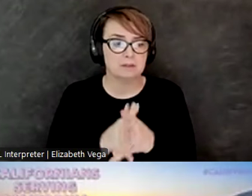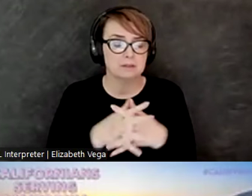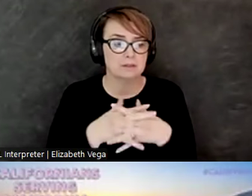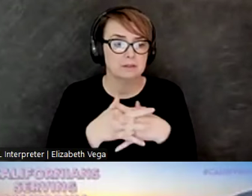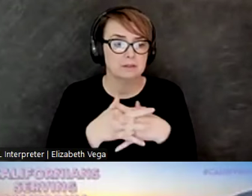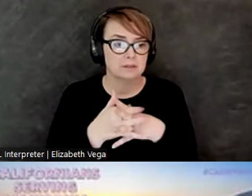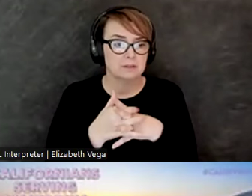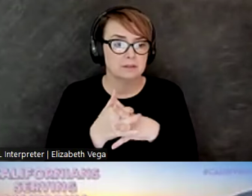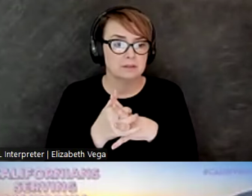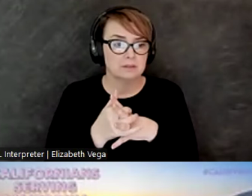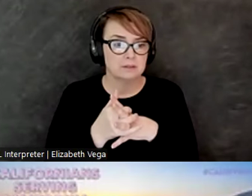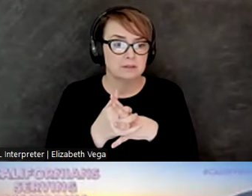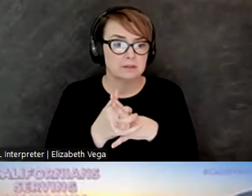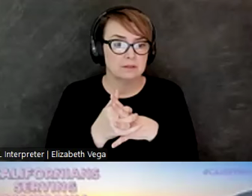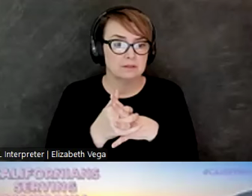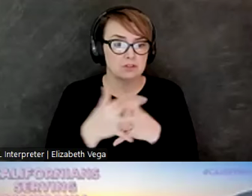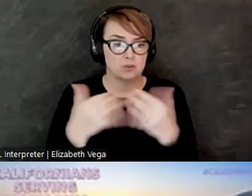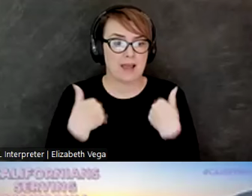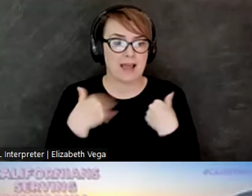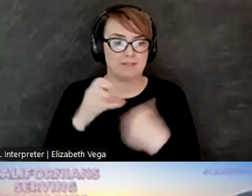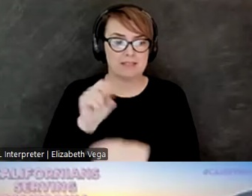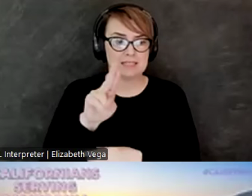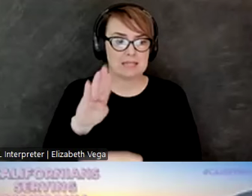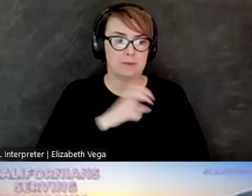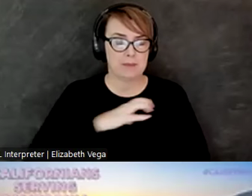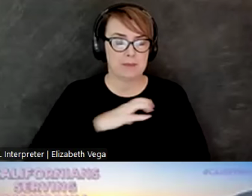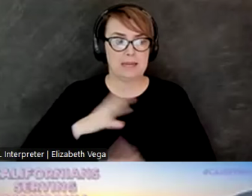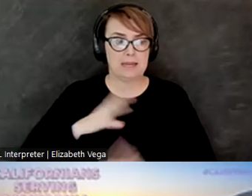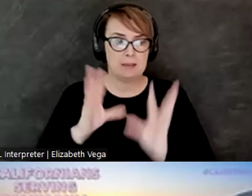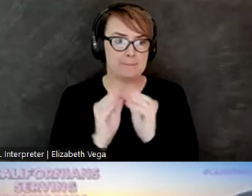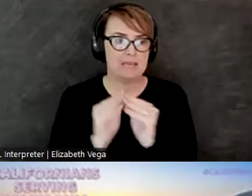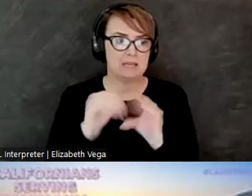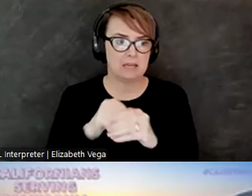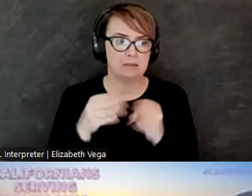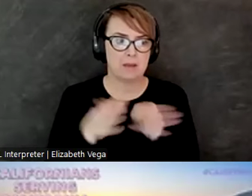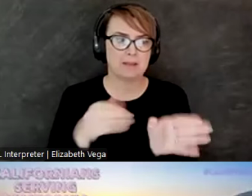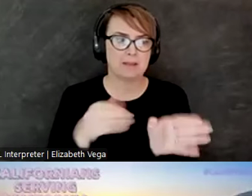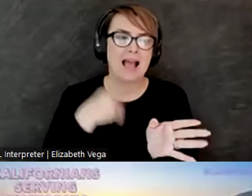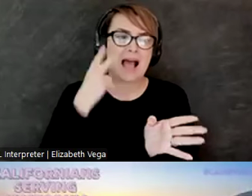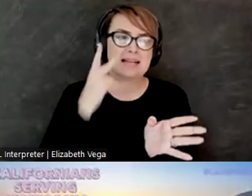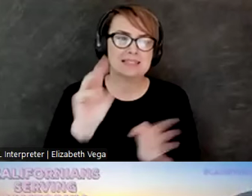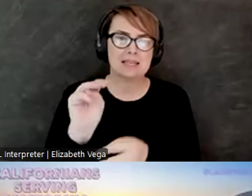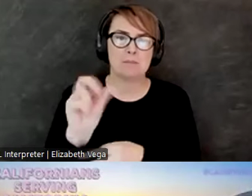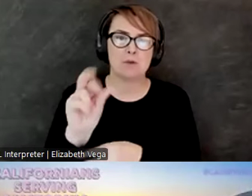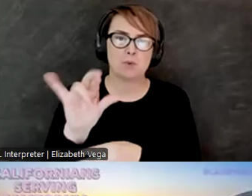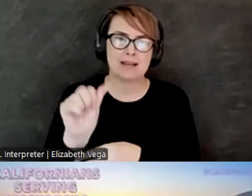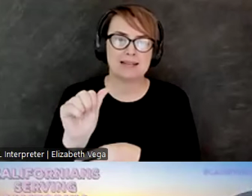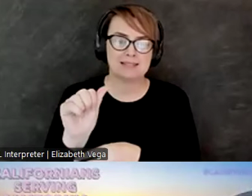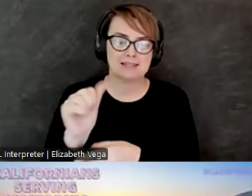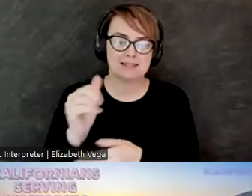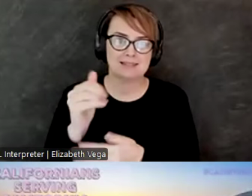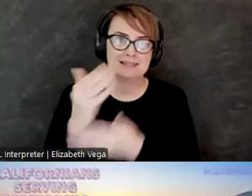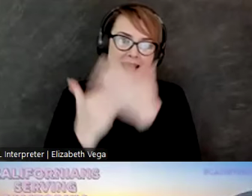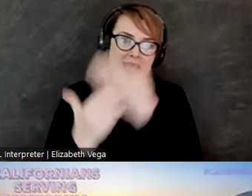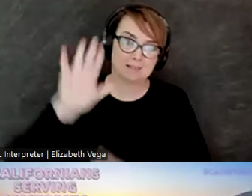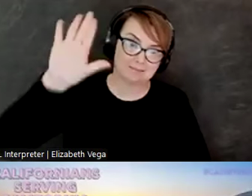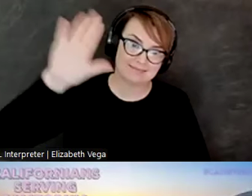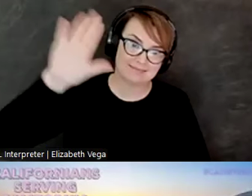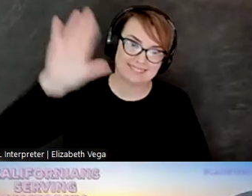have a subcommittee meet in public meetings. I see Maria's, I think, actual hand. Yeah, it's my actual hand.